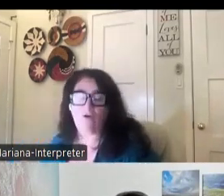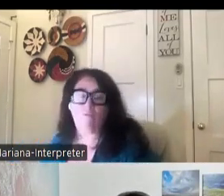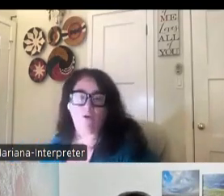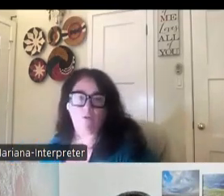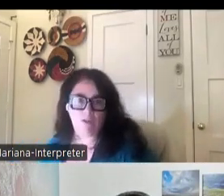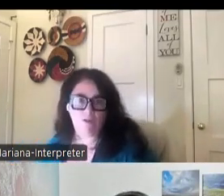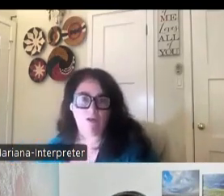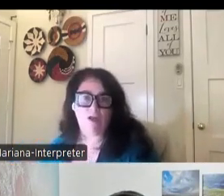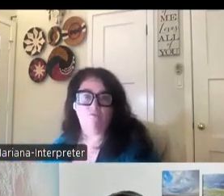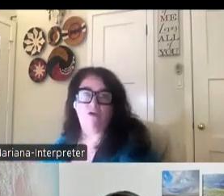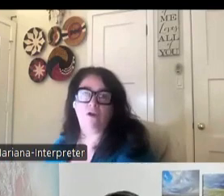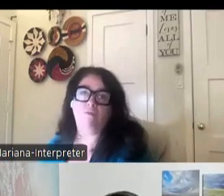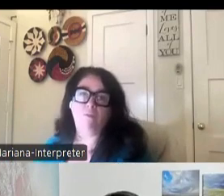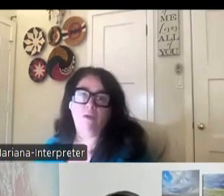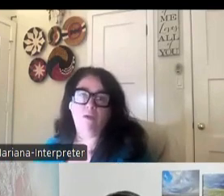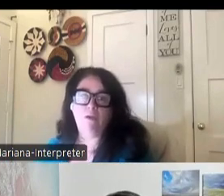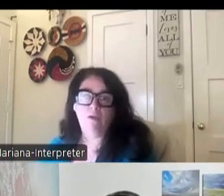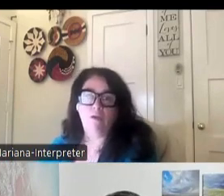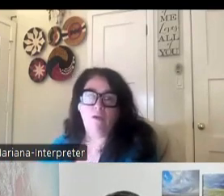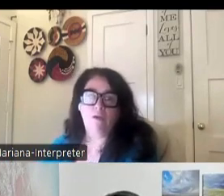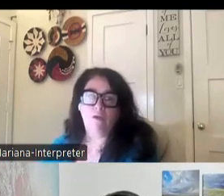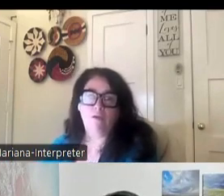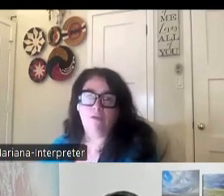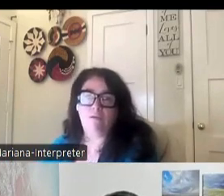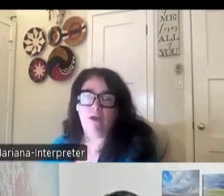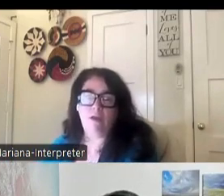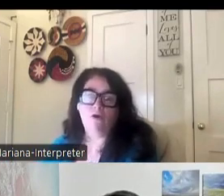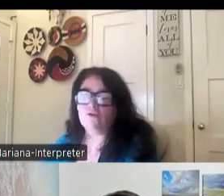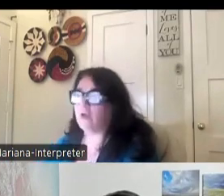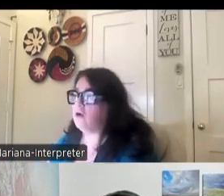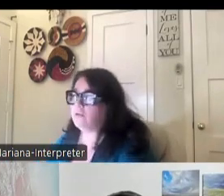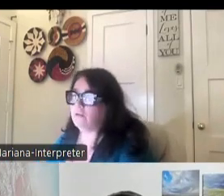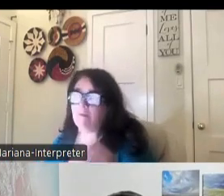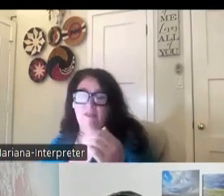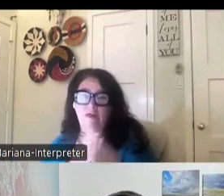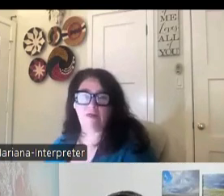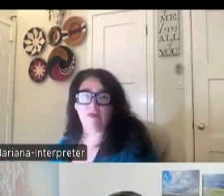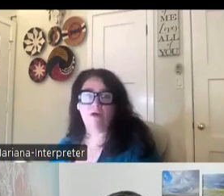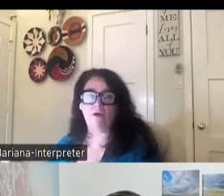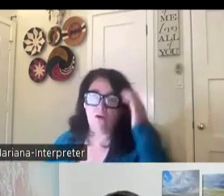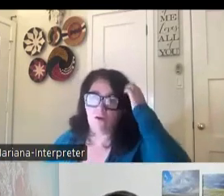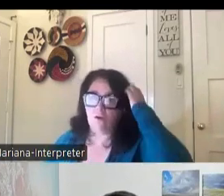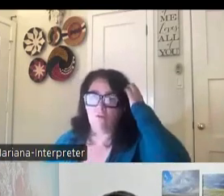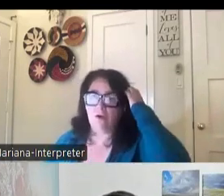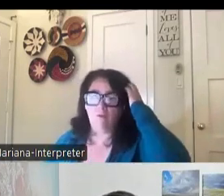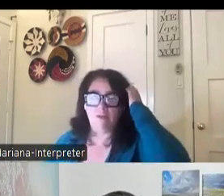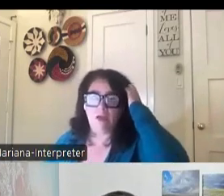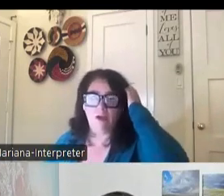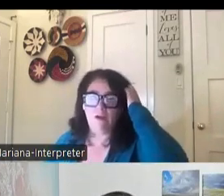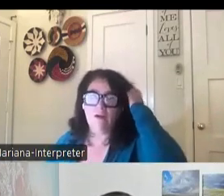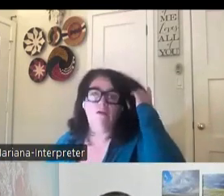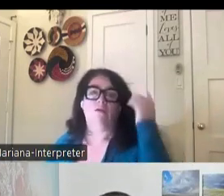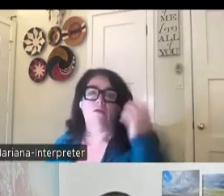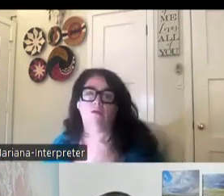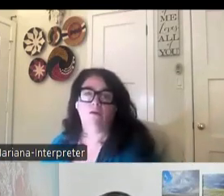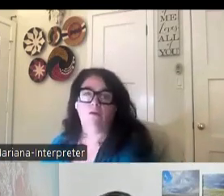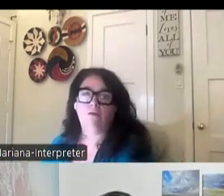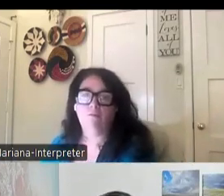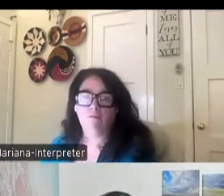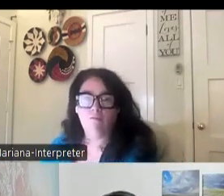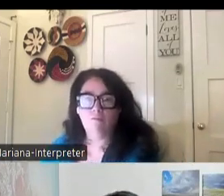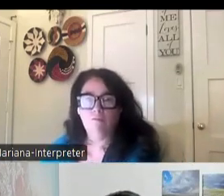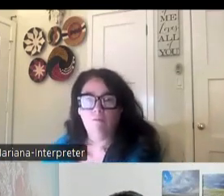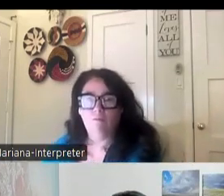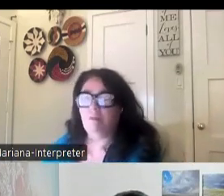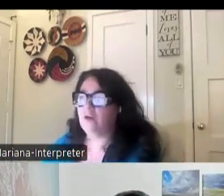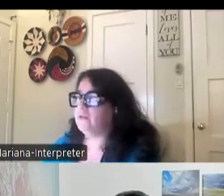drier and the wettest wets wetter still. That leads to a substantial increase, which gets larger the farther south